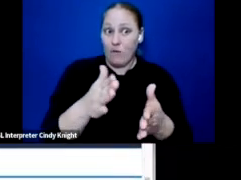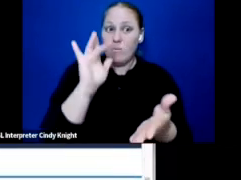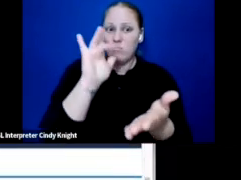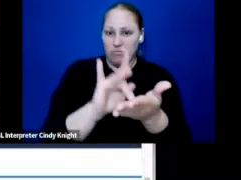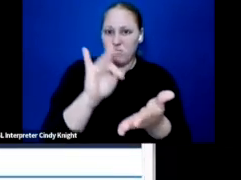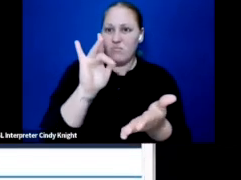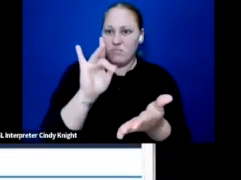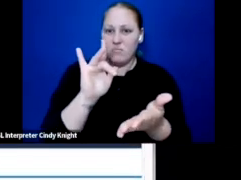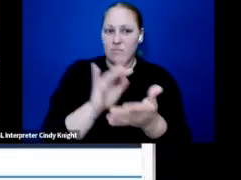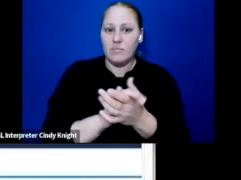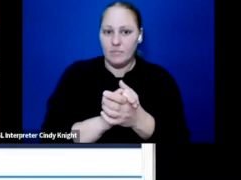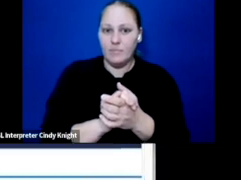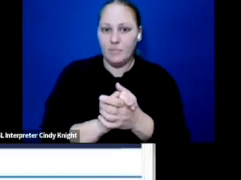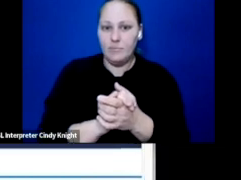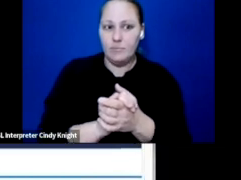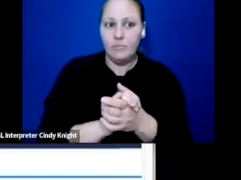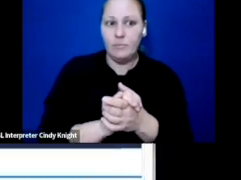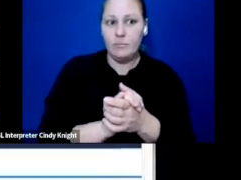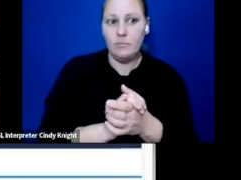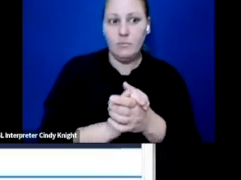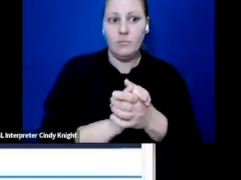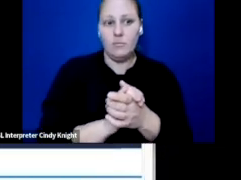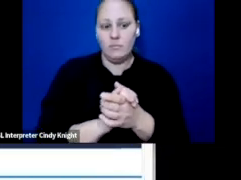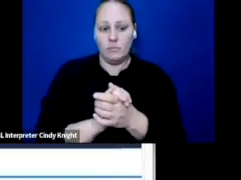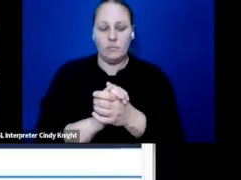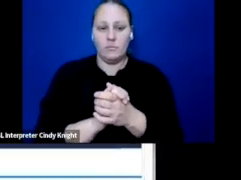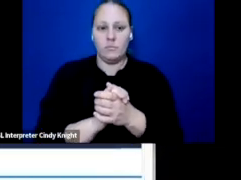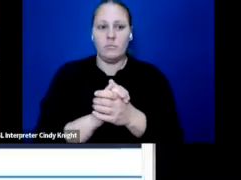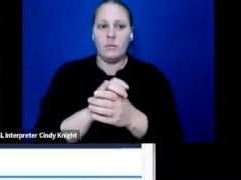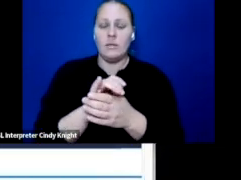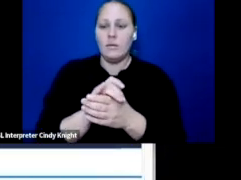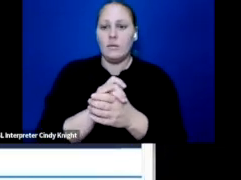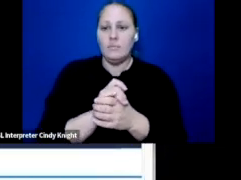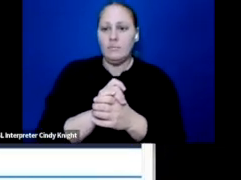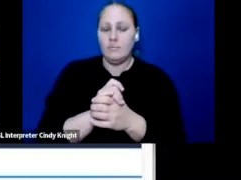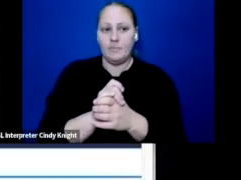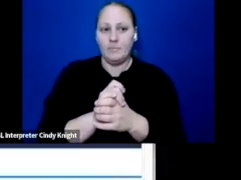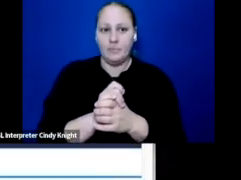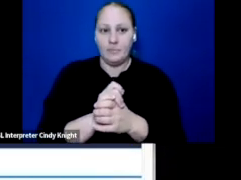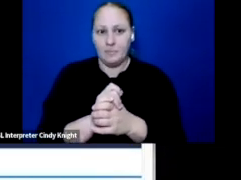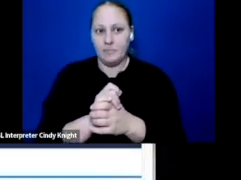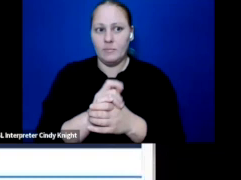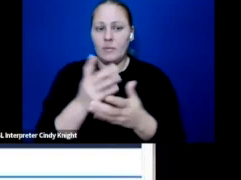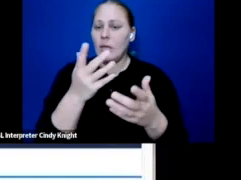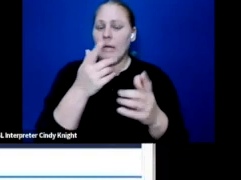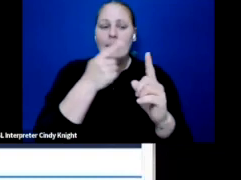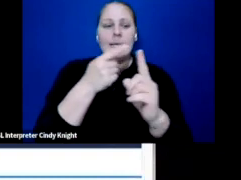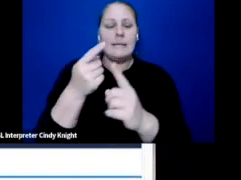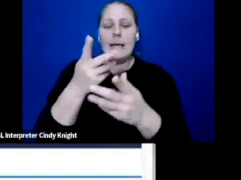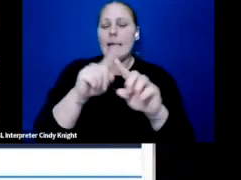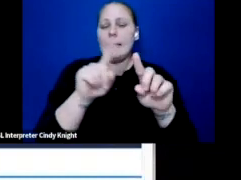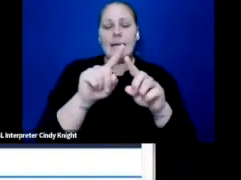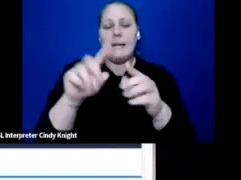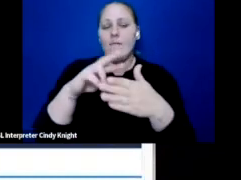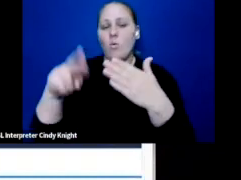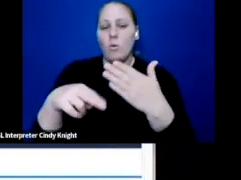outbound call and then indicate different outcomes of that call. So if they do reach out